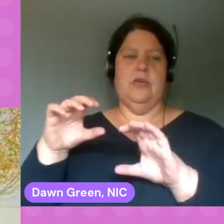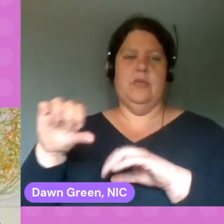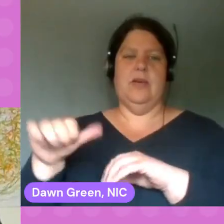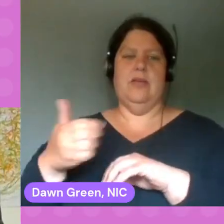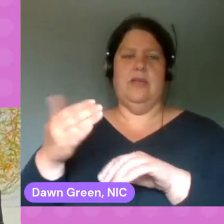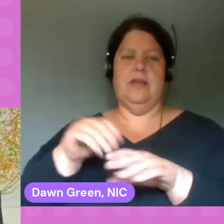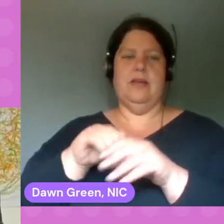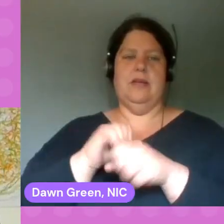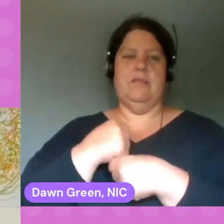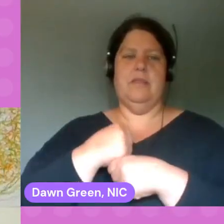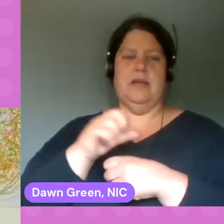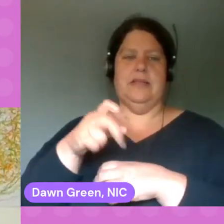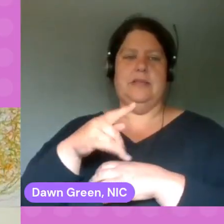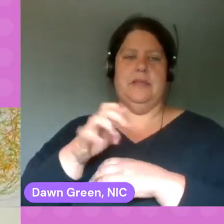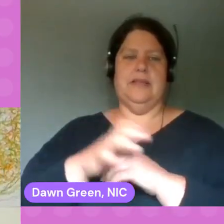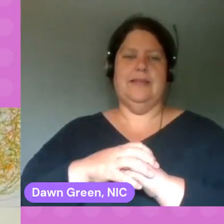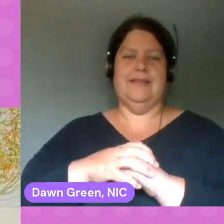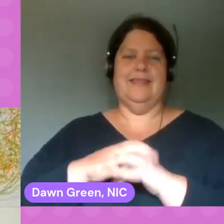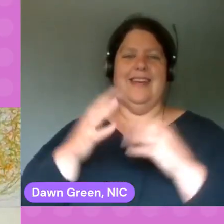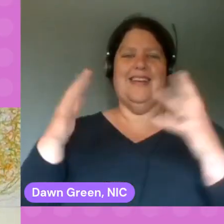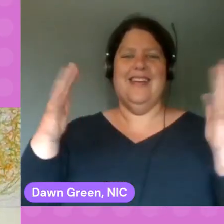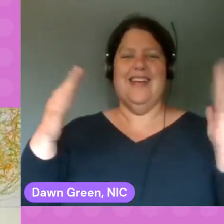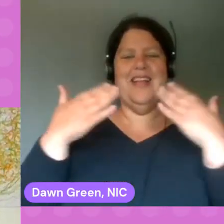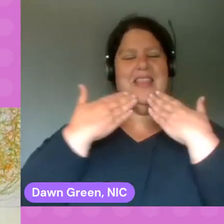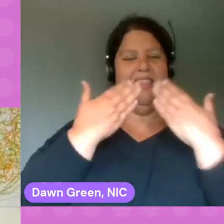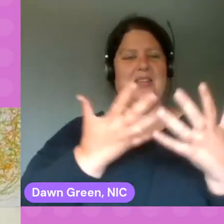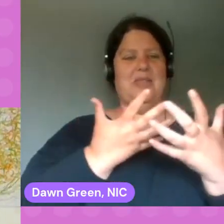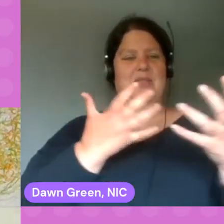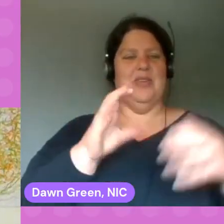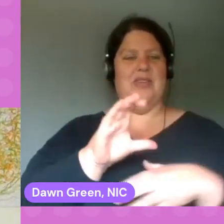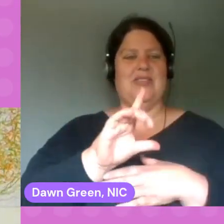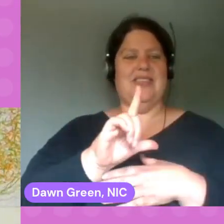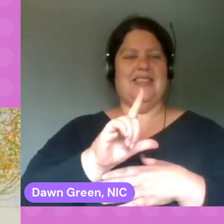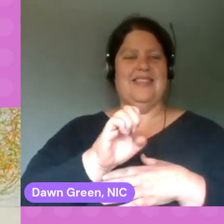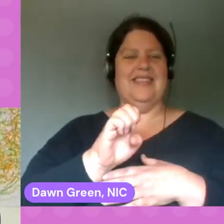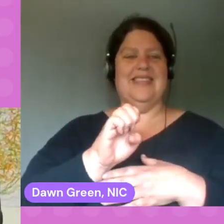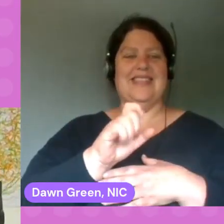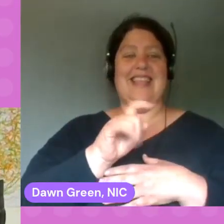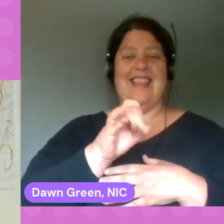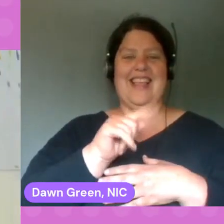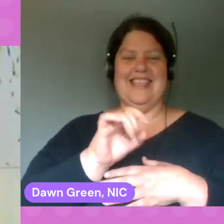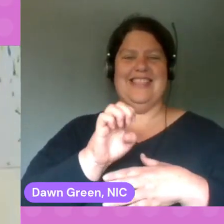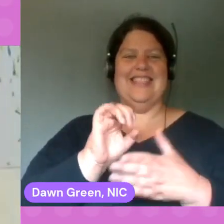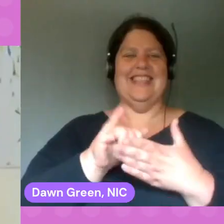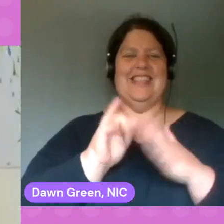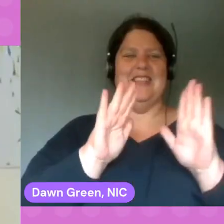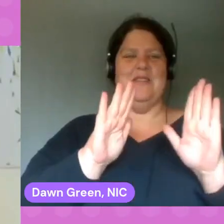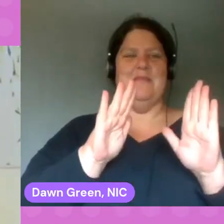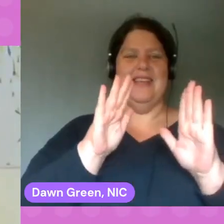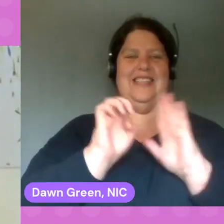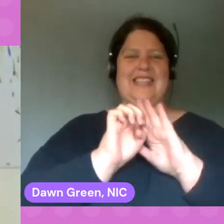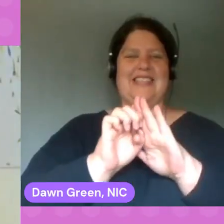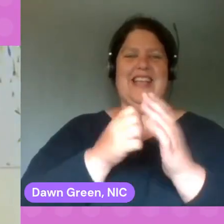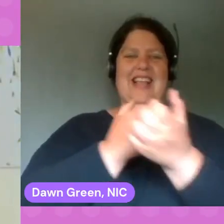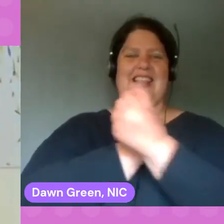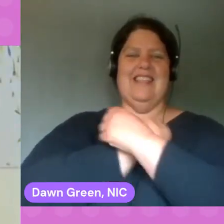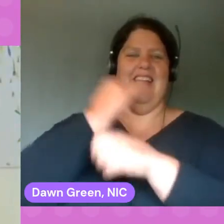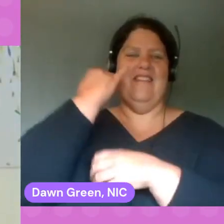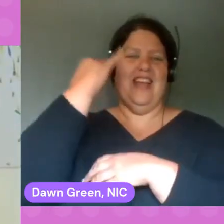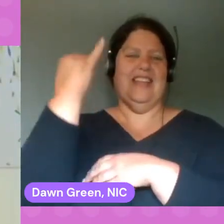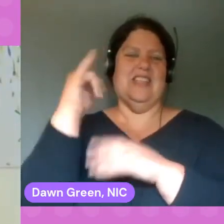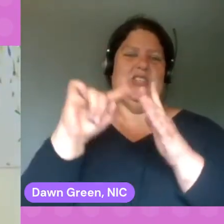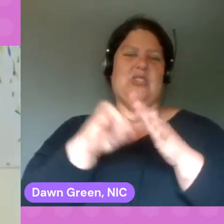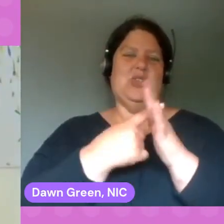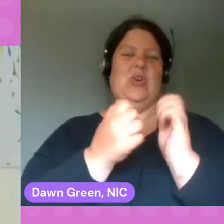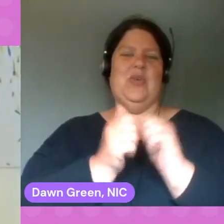makerspace. Yay. Thanks so much, Celeste. Those are amazing examples. And I love this idea to start